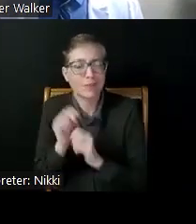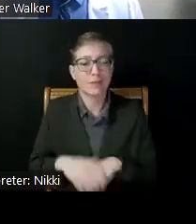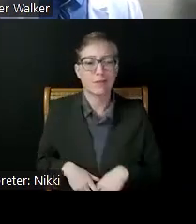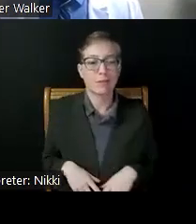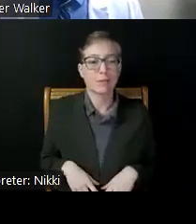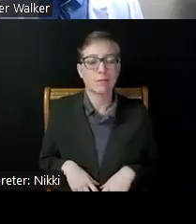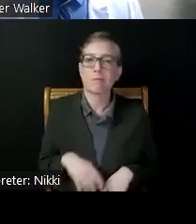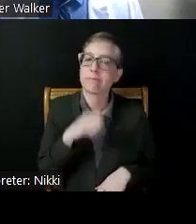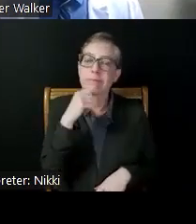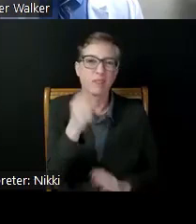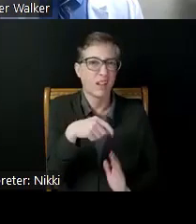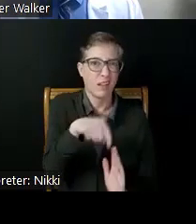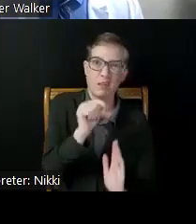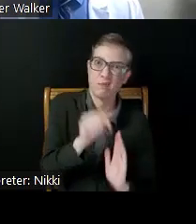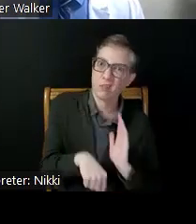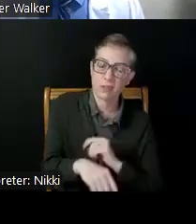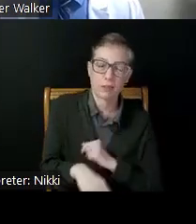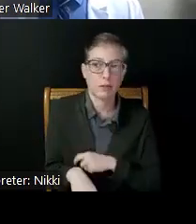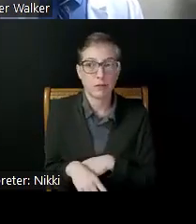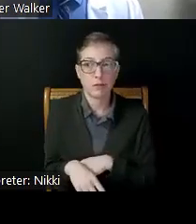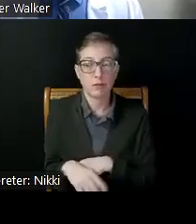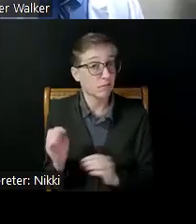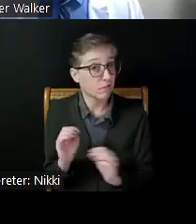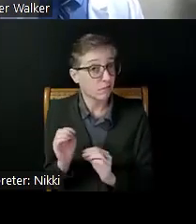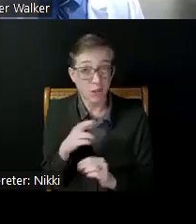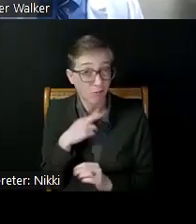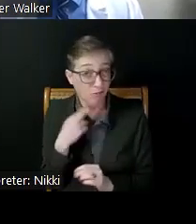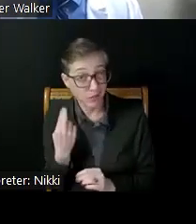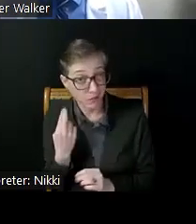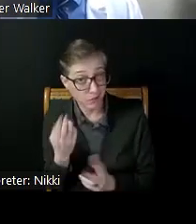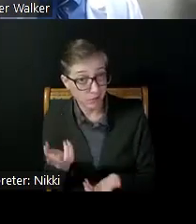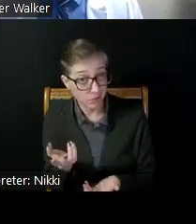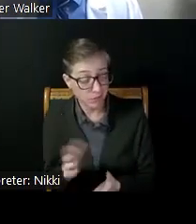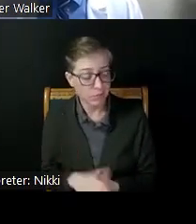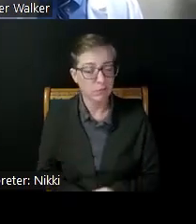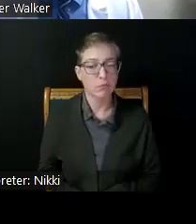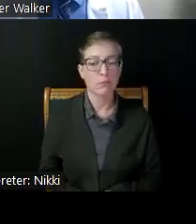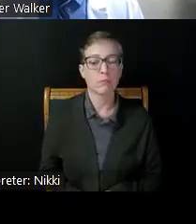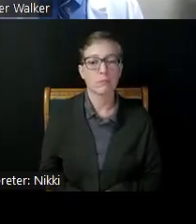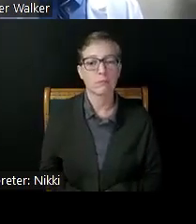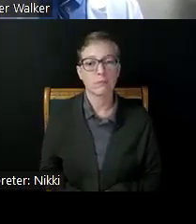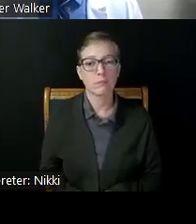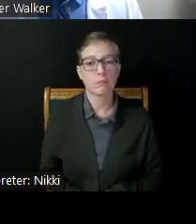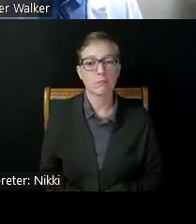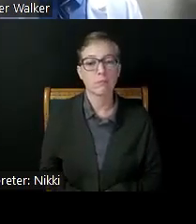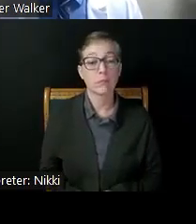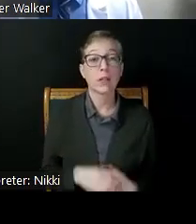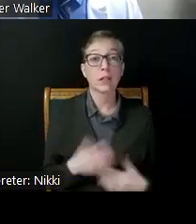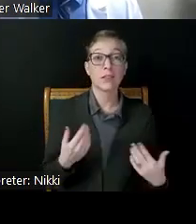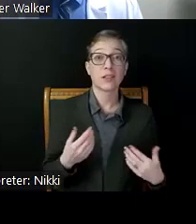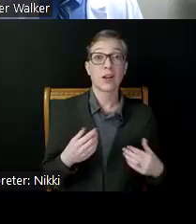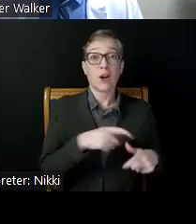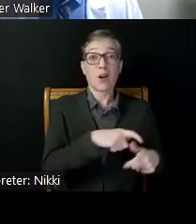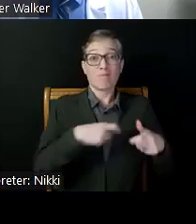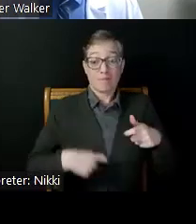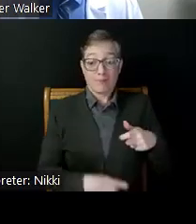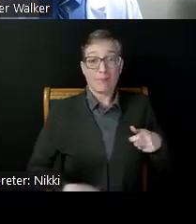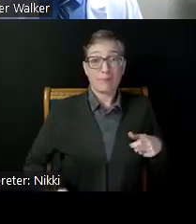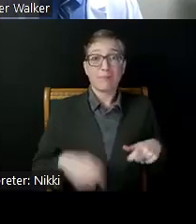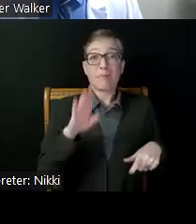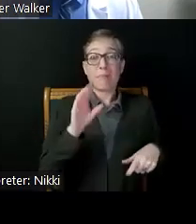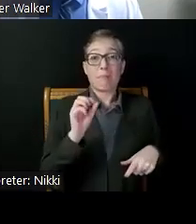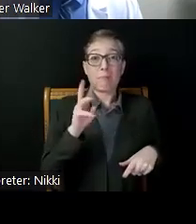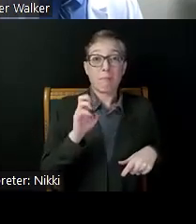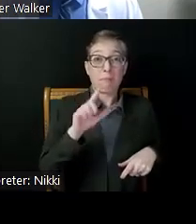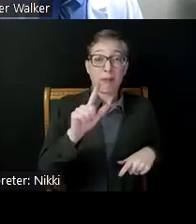risk to the patient. And there's no need to do any bowel prep before the test, which you would need to do